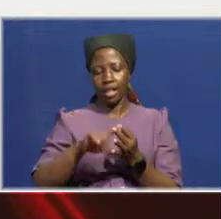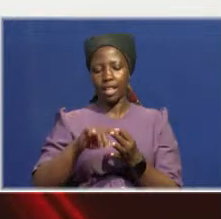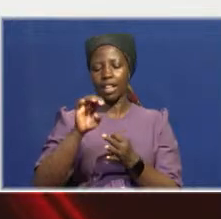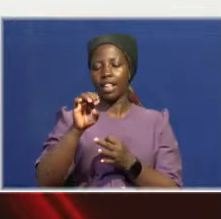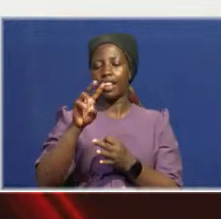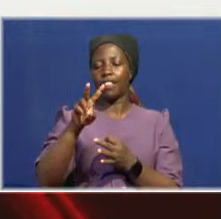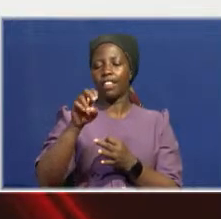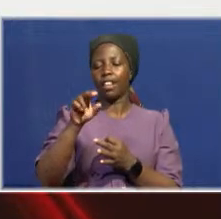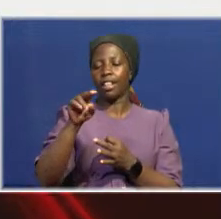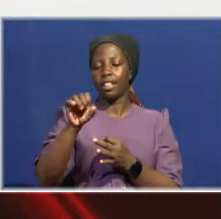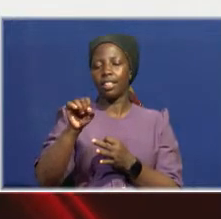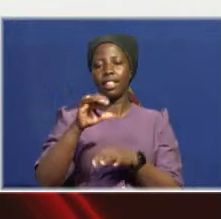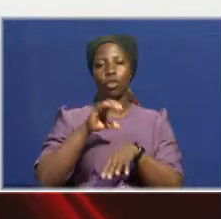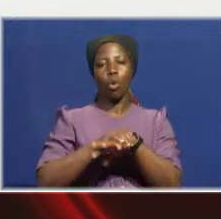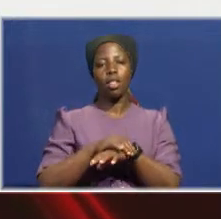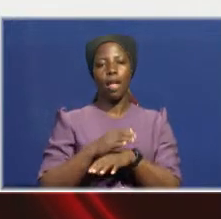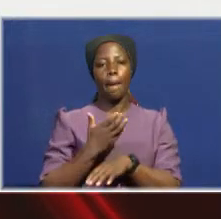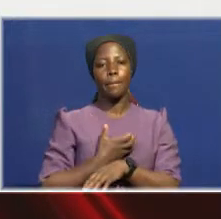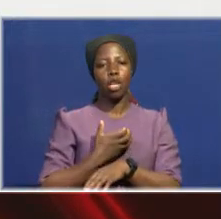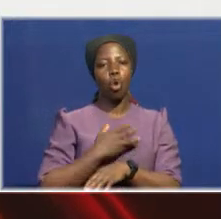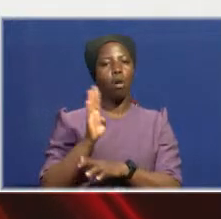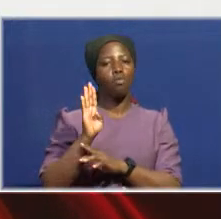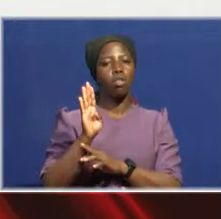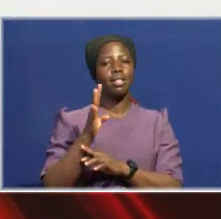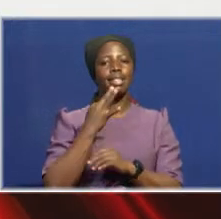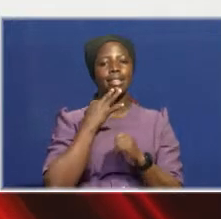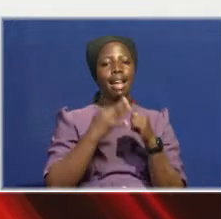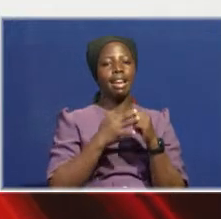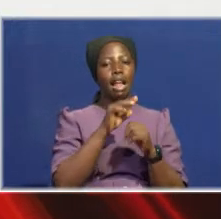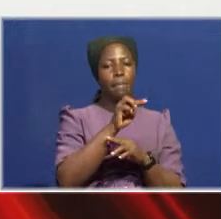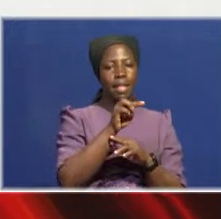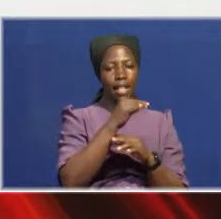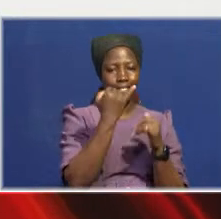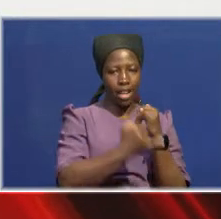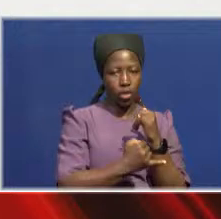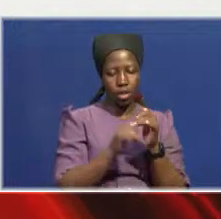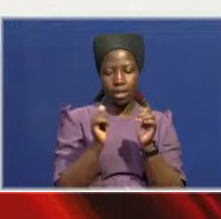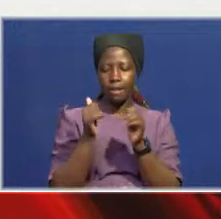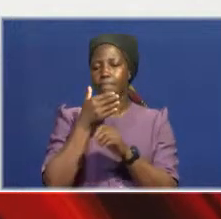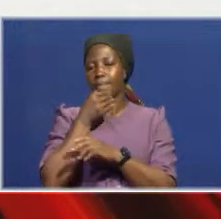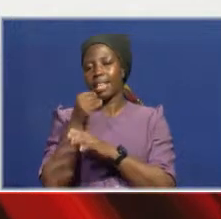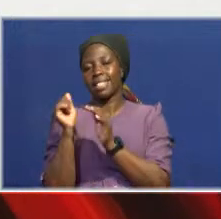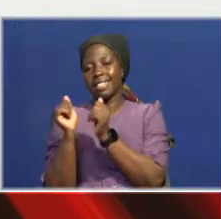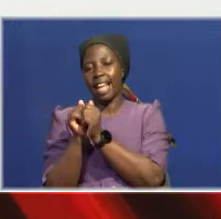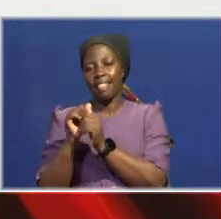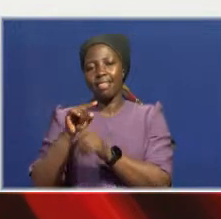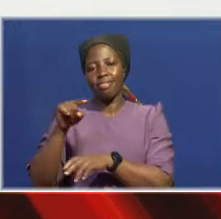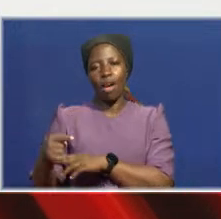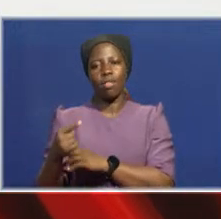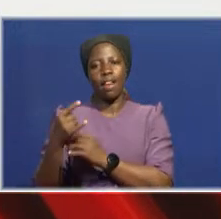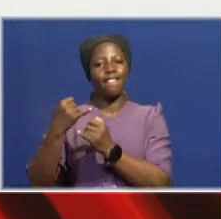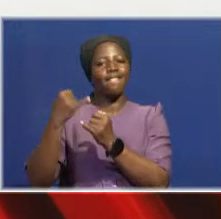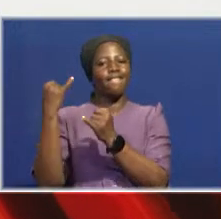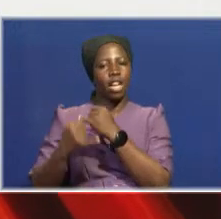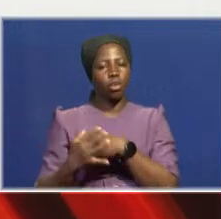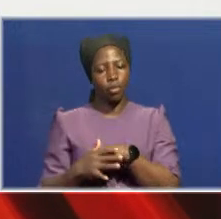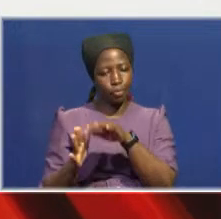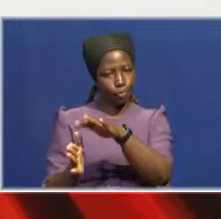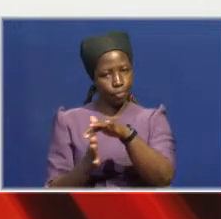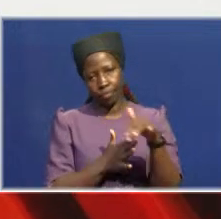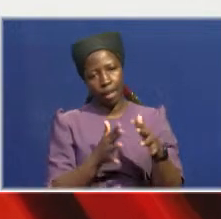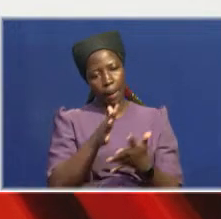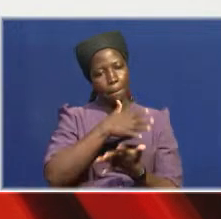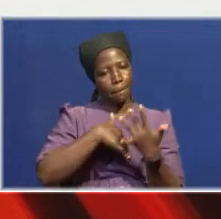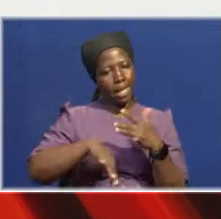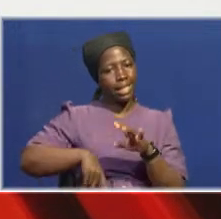bagged bronze medals in the women's 800 meters finals and the men's 10,000 final, respectively. Now, the mixed